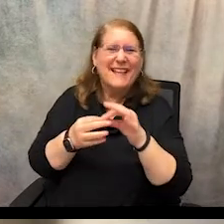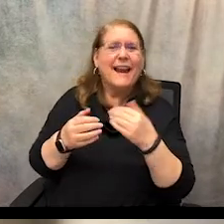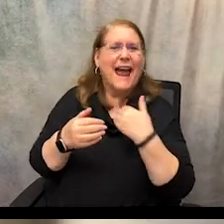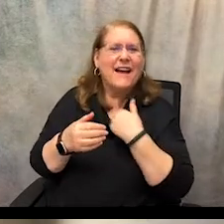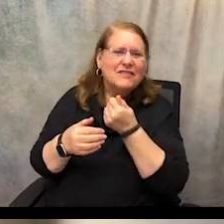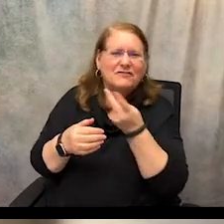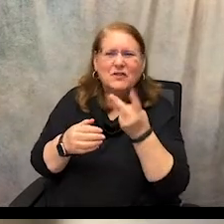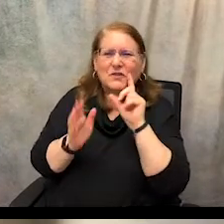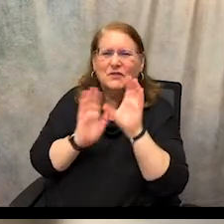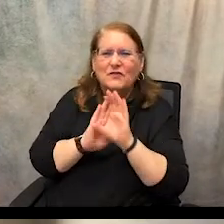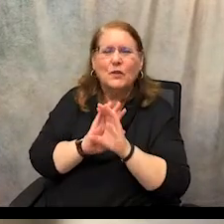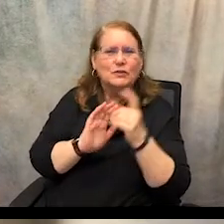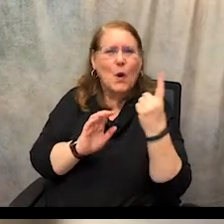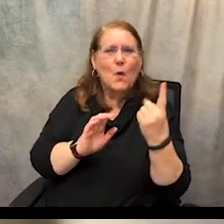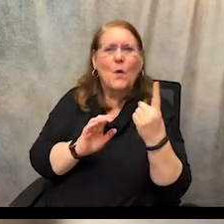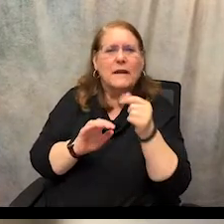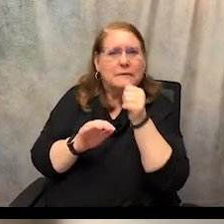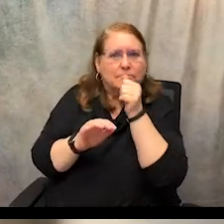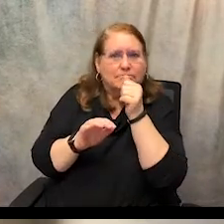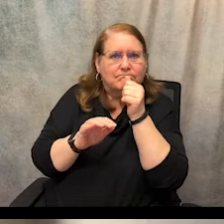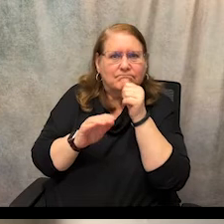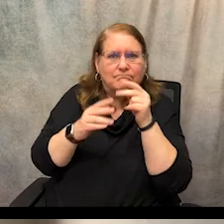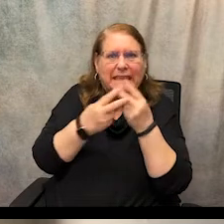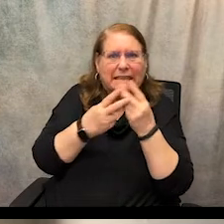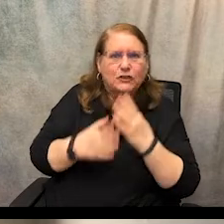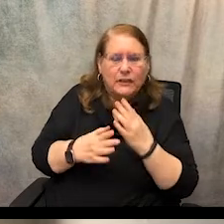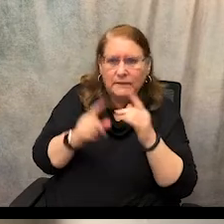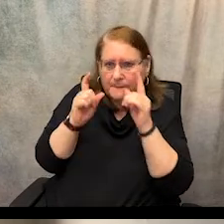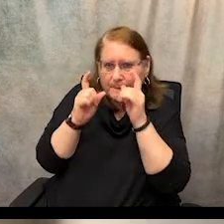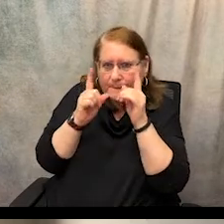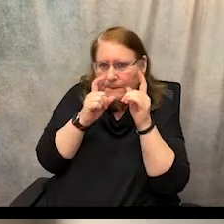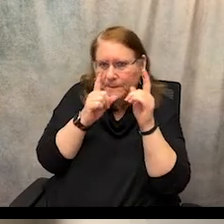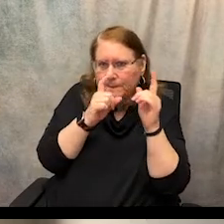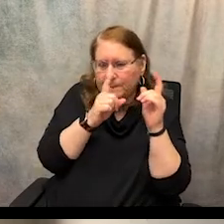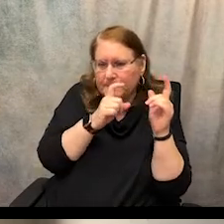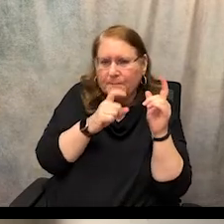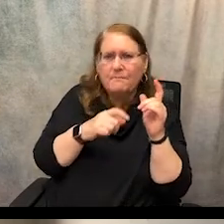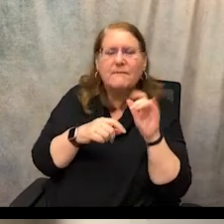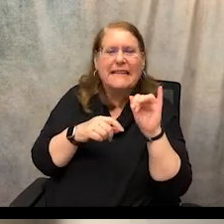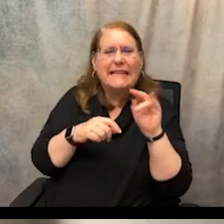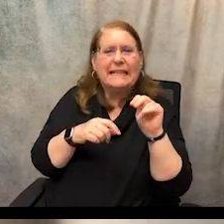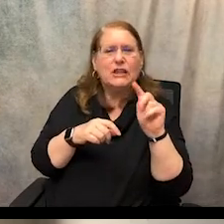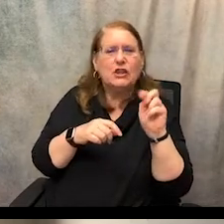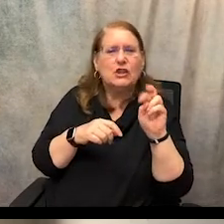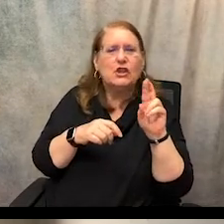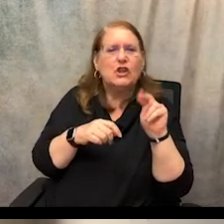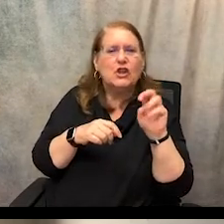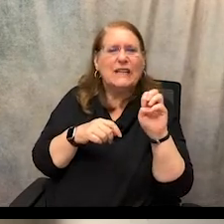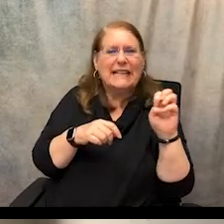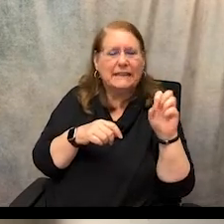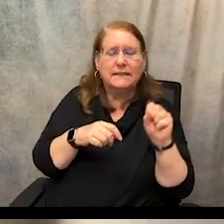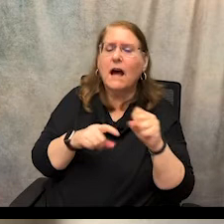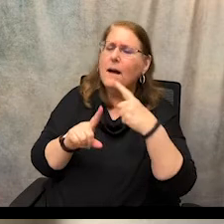of surreptitiously by one of the internees, and there was a film made by the